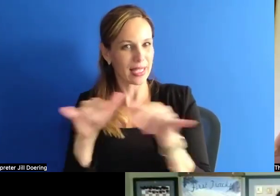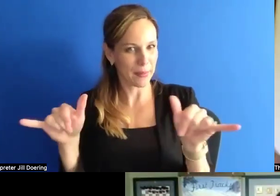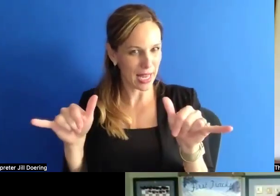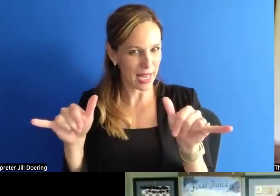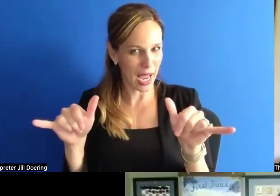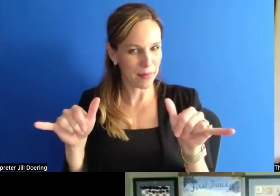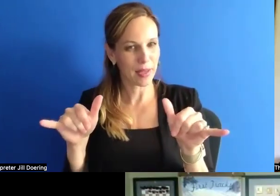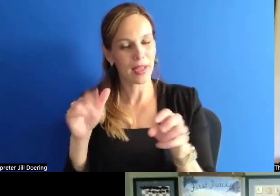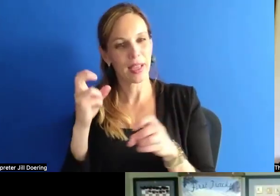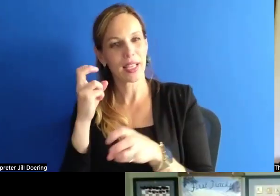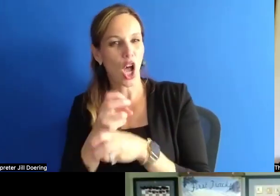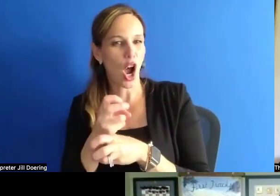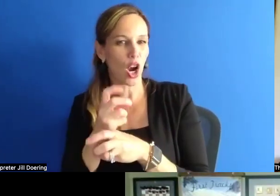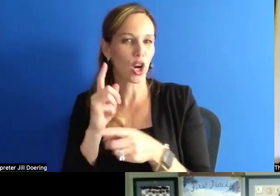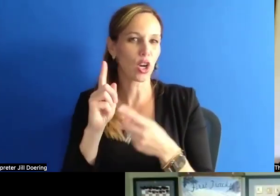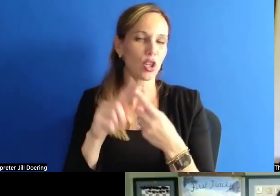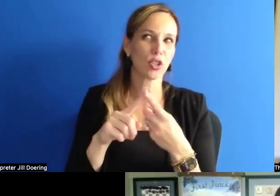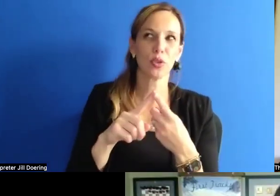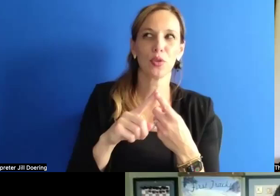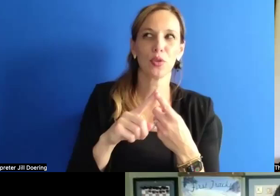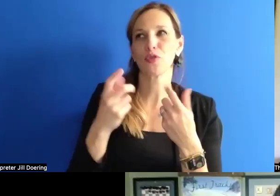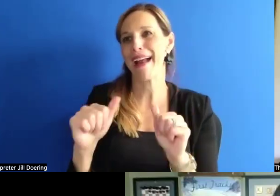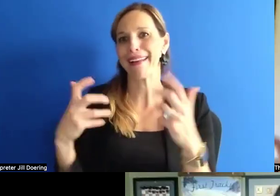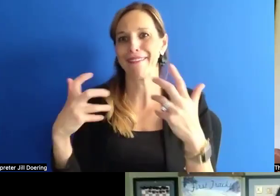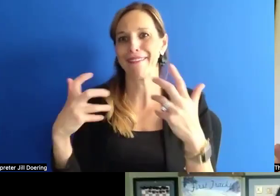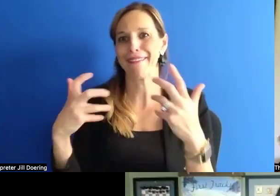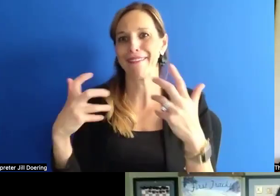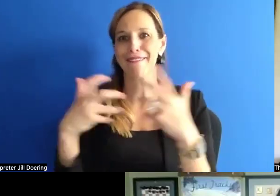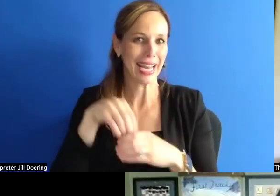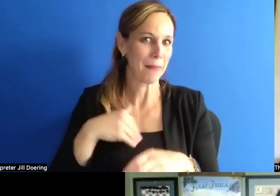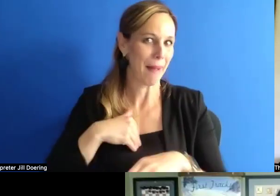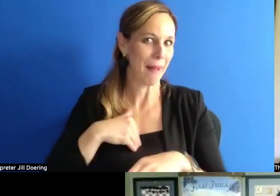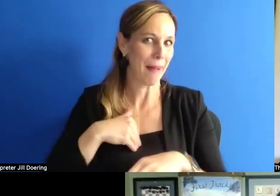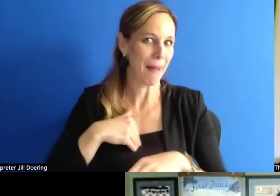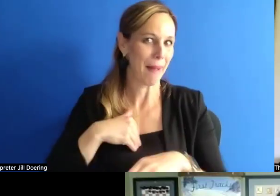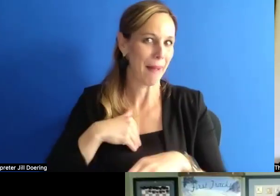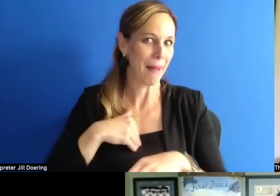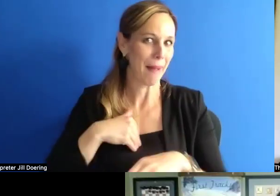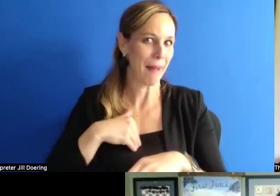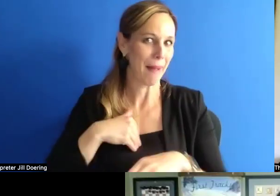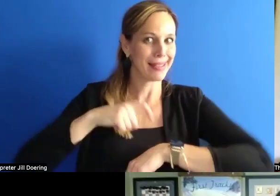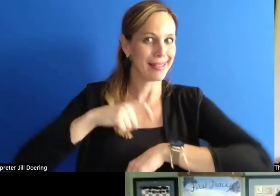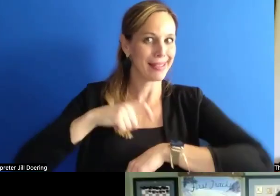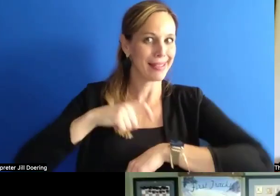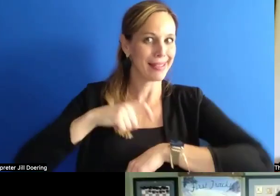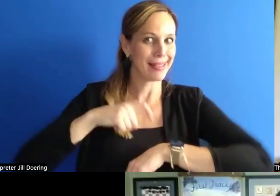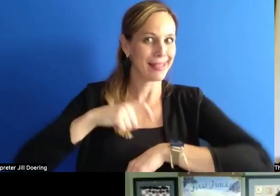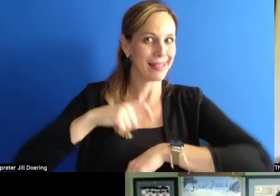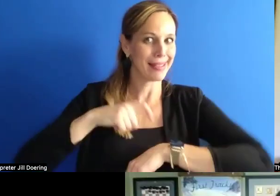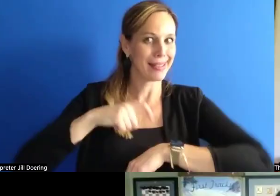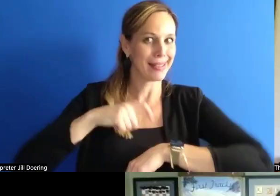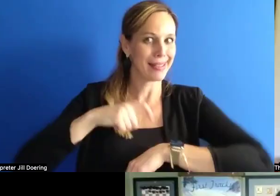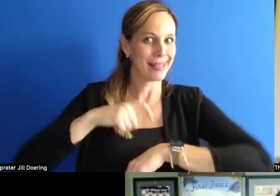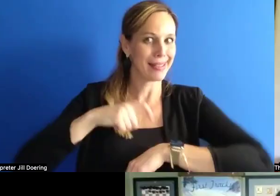kind of like carve it in. But actually, if I'm a full-time teacher, and all of that, my kids won't meet me